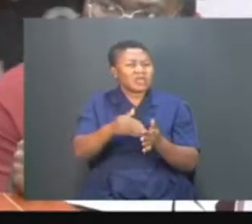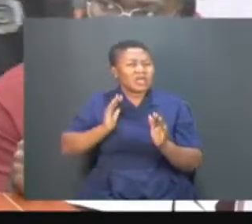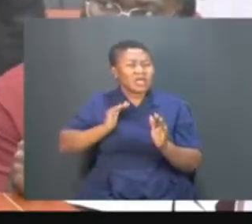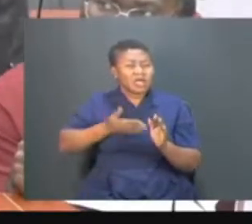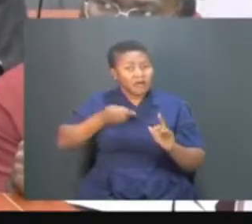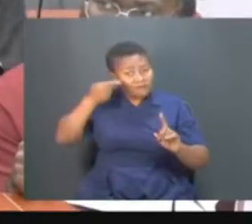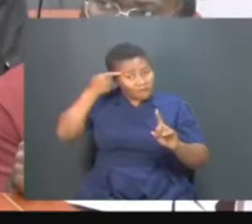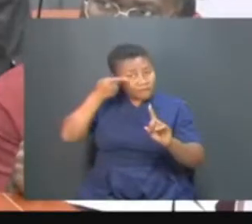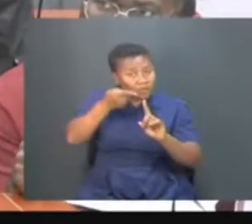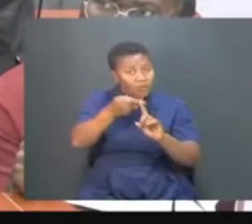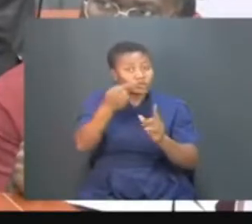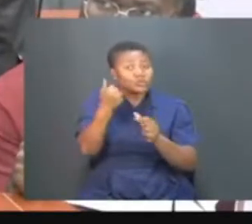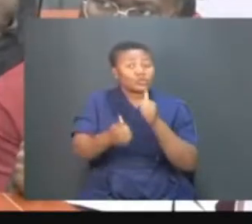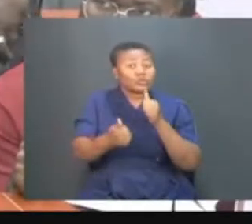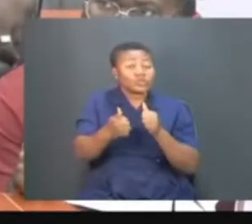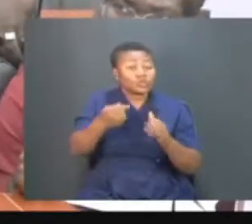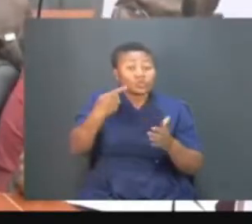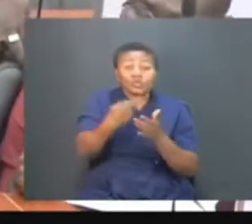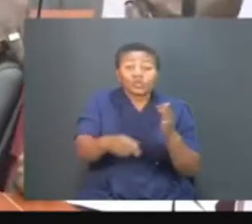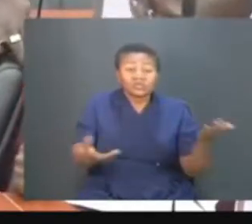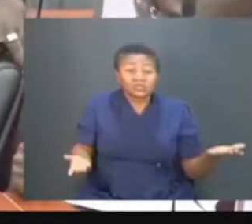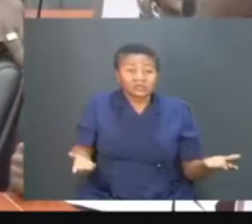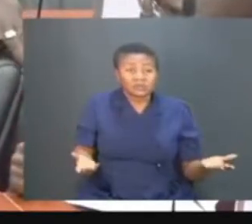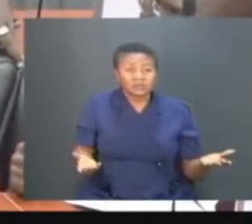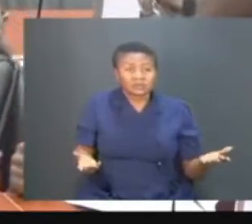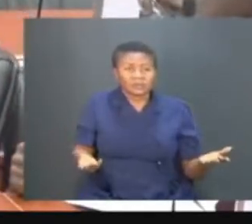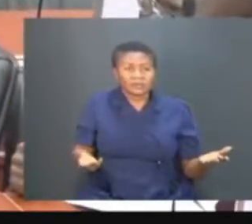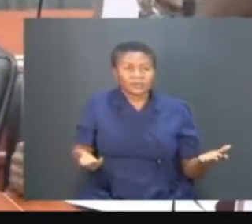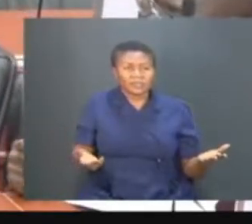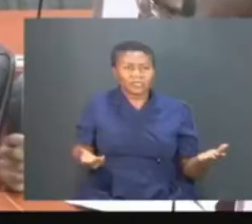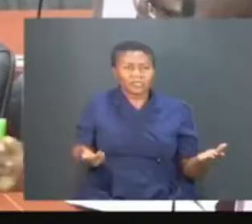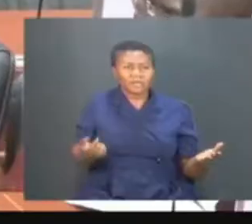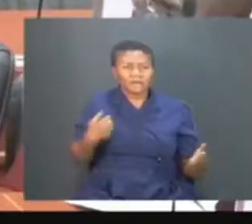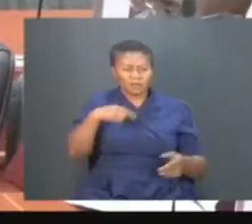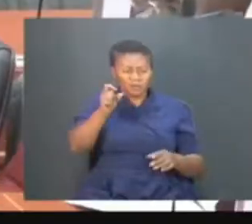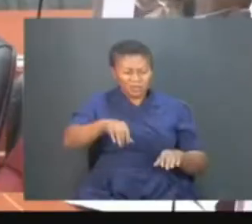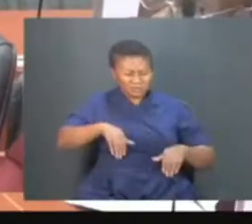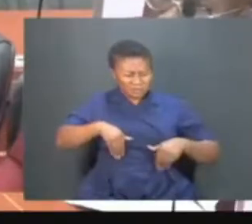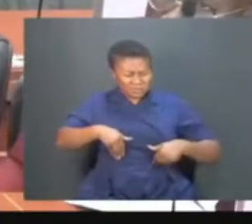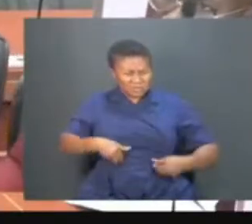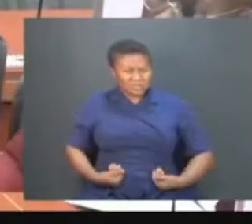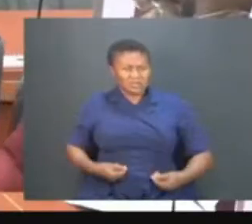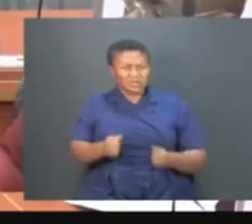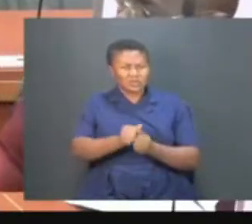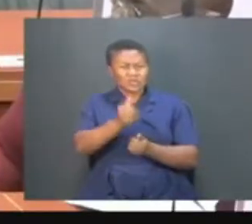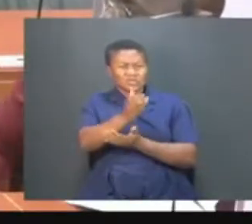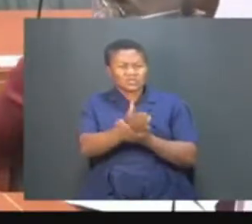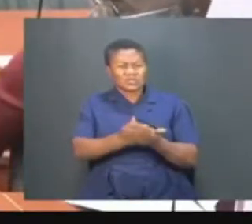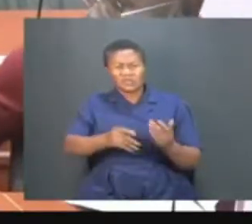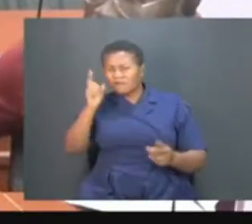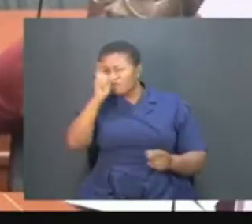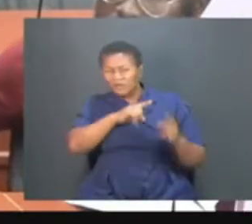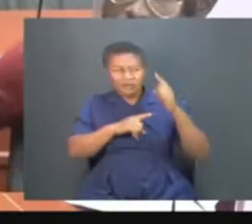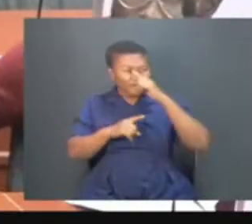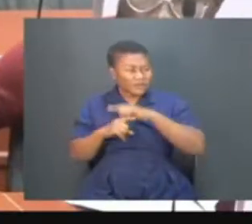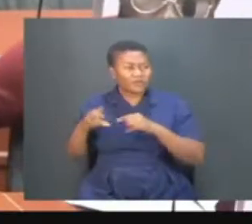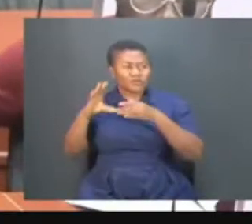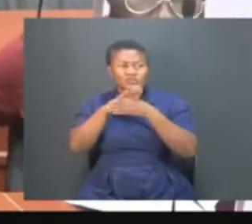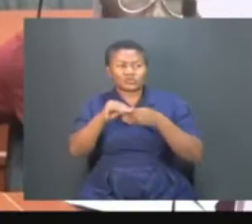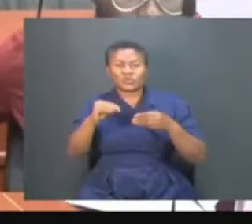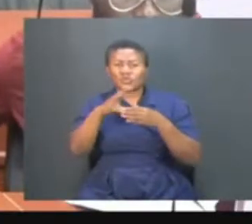and the reasons why we are in politics. We should be getting tired of some of these propaganda, communist inferior